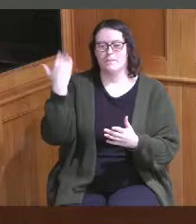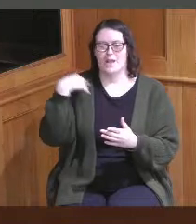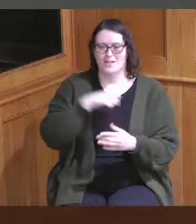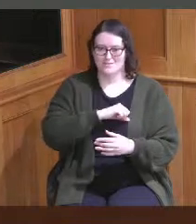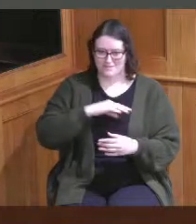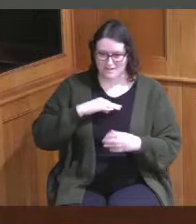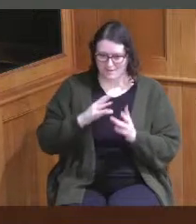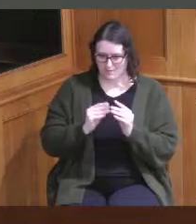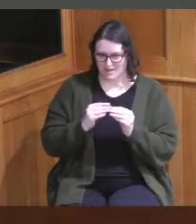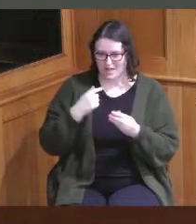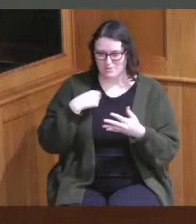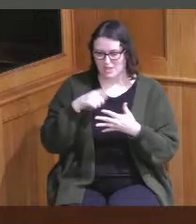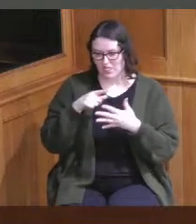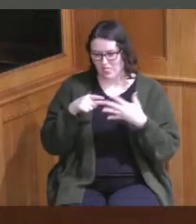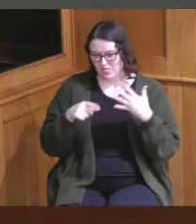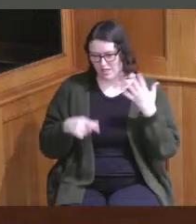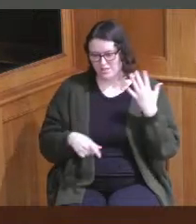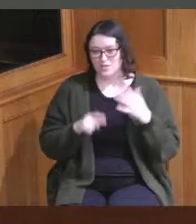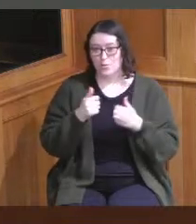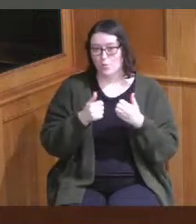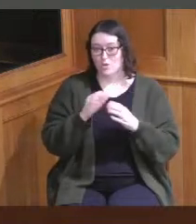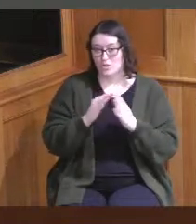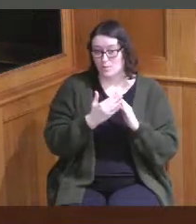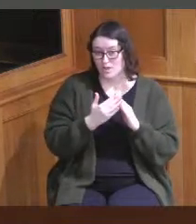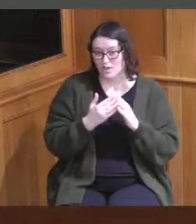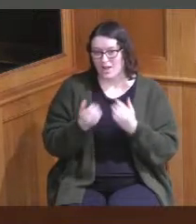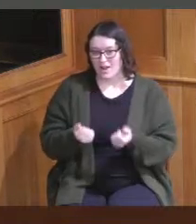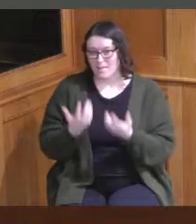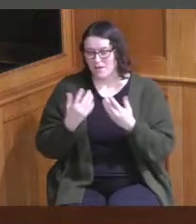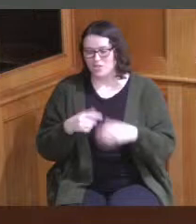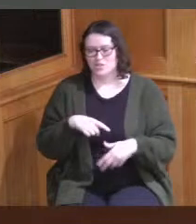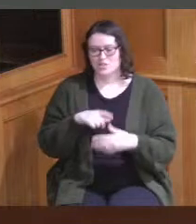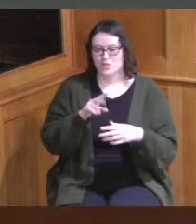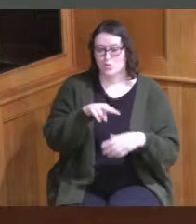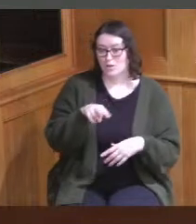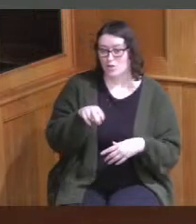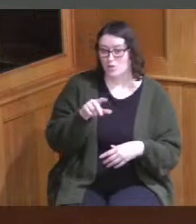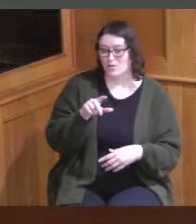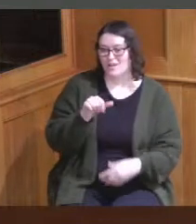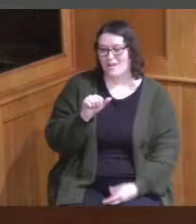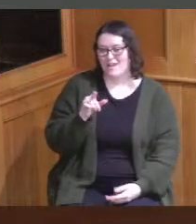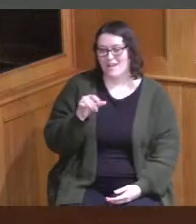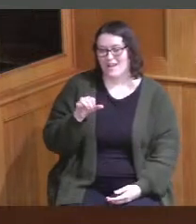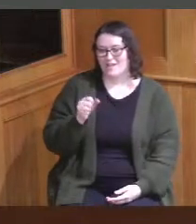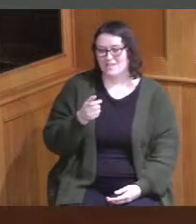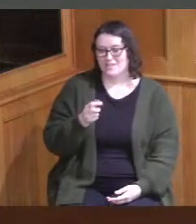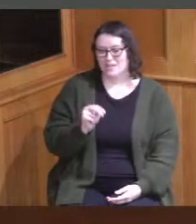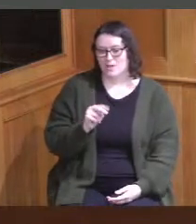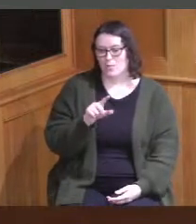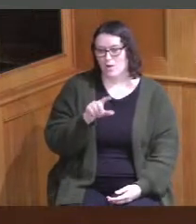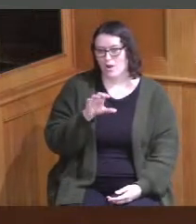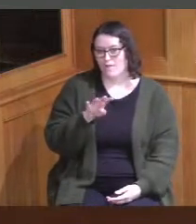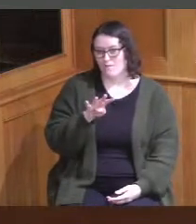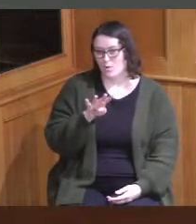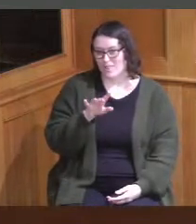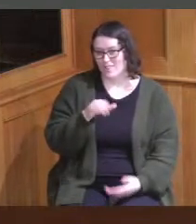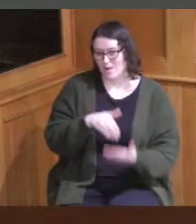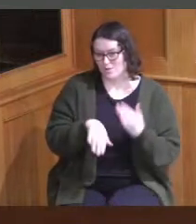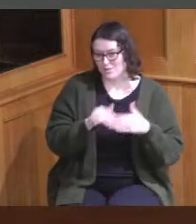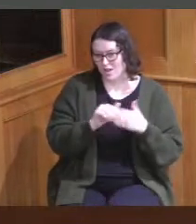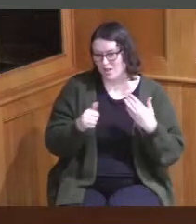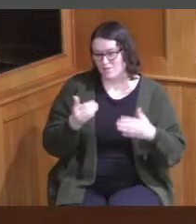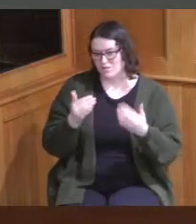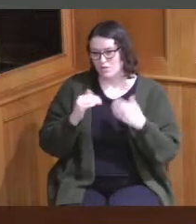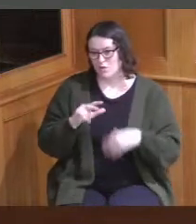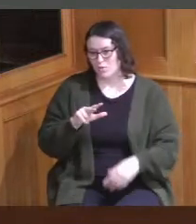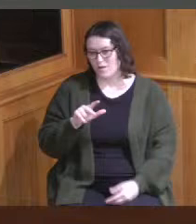just list the community and the dollar amount. Item 22 is the Village of Addiston for $140,000. Item